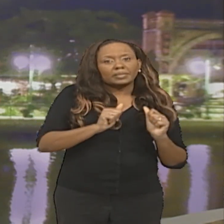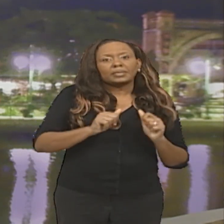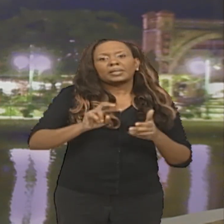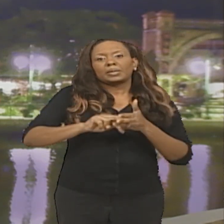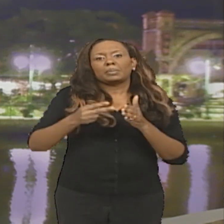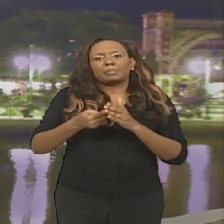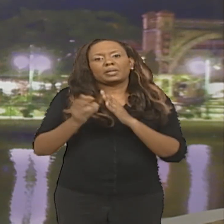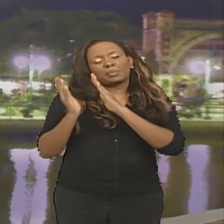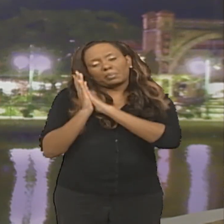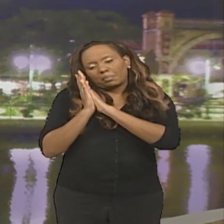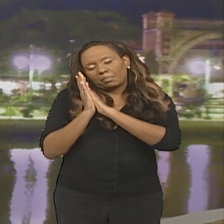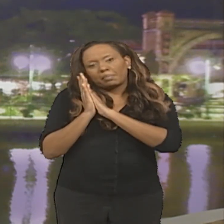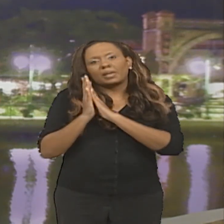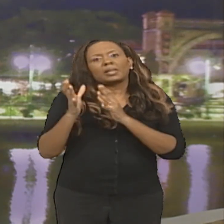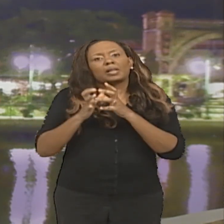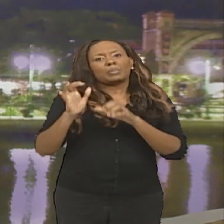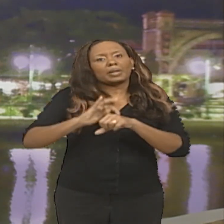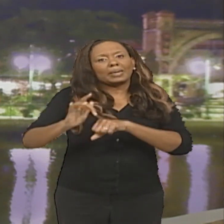space.